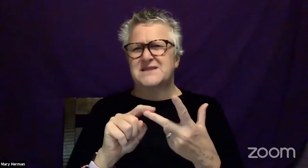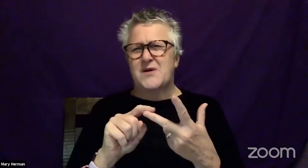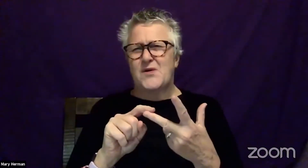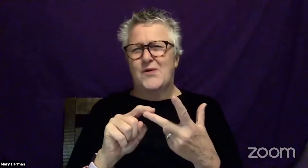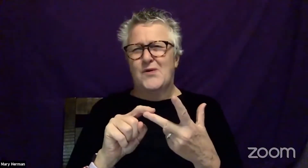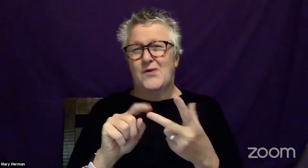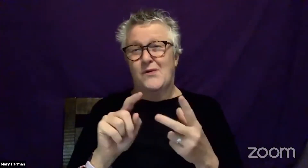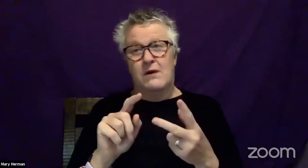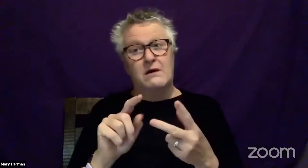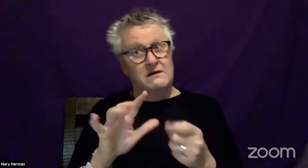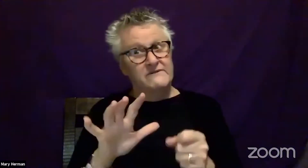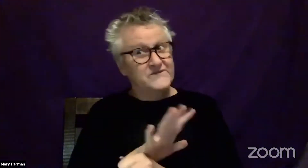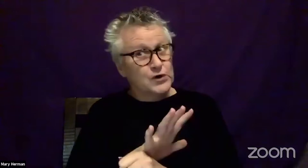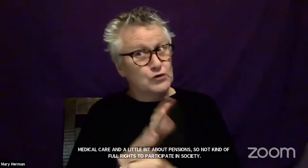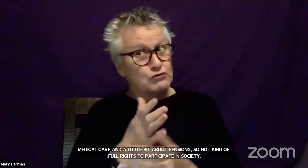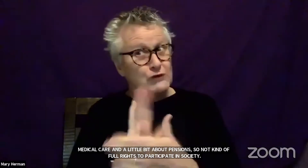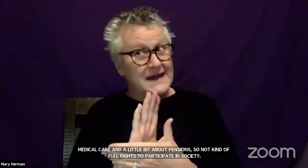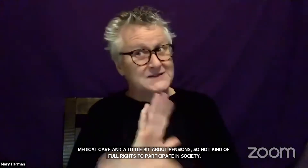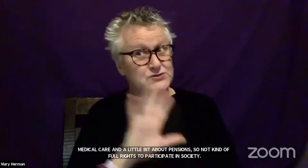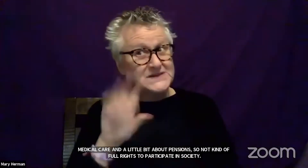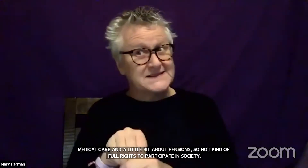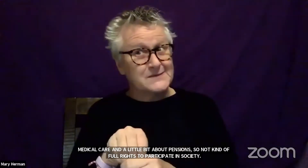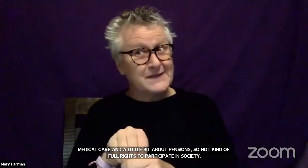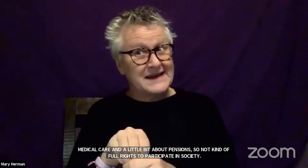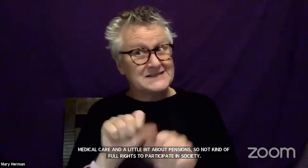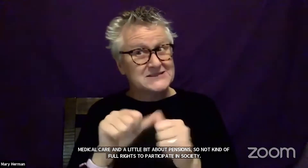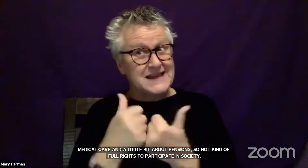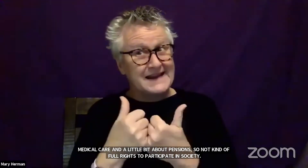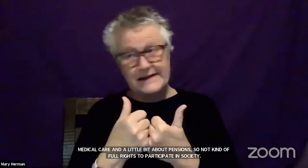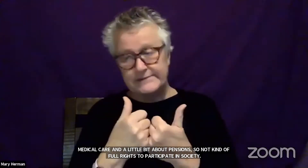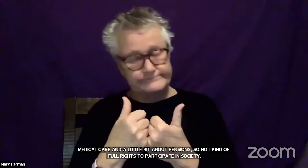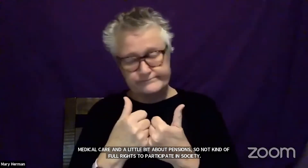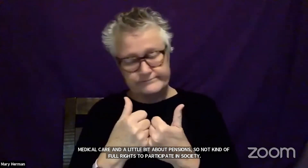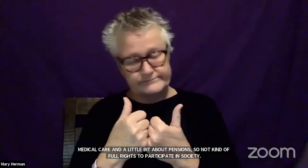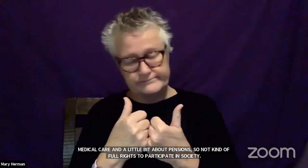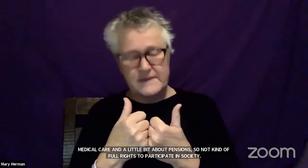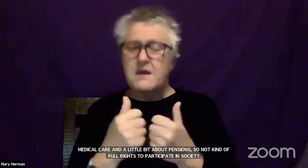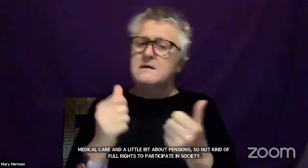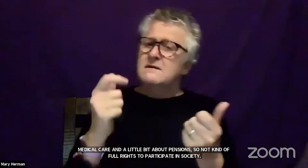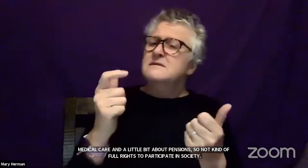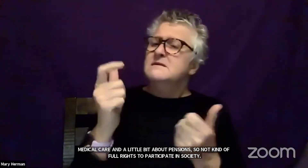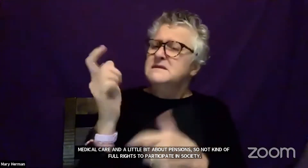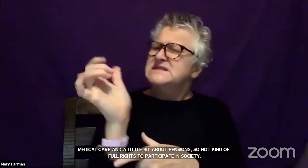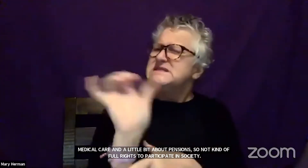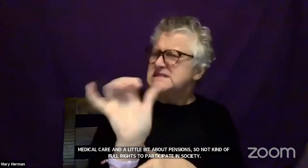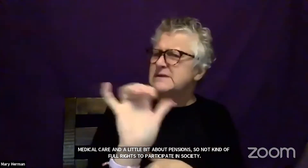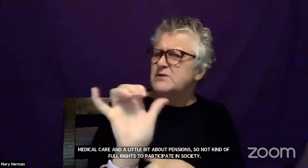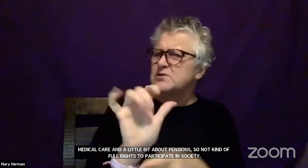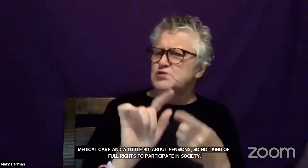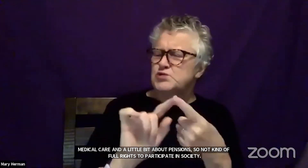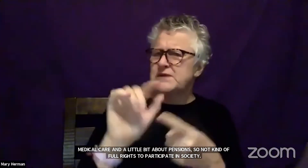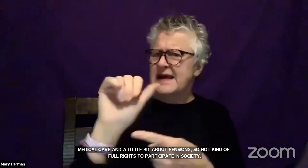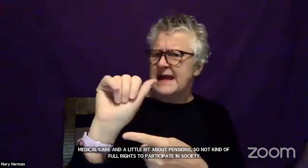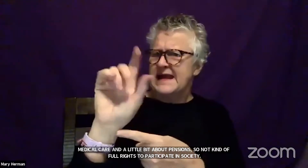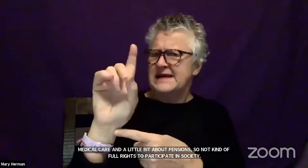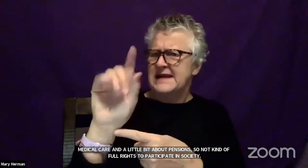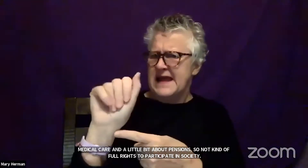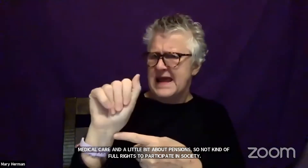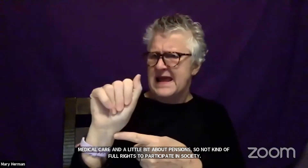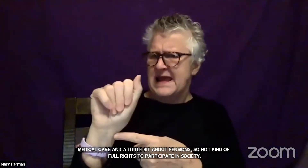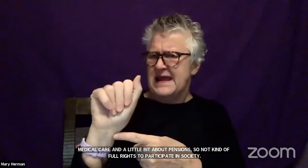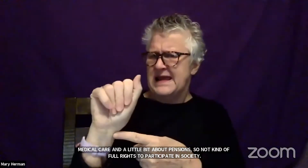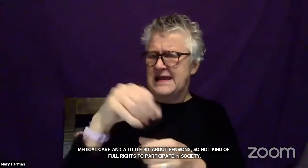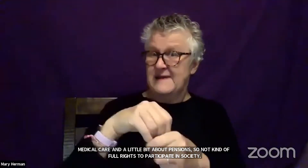society. And similarly to the ADA in the States, the real movement for the